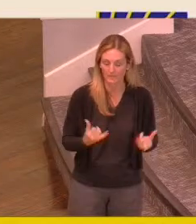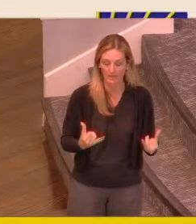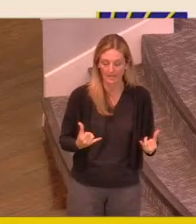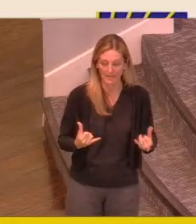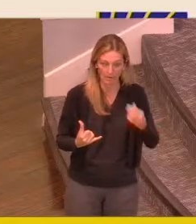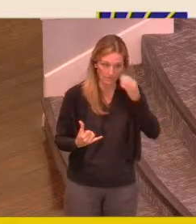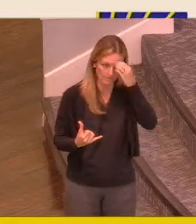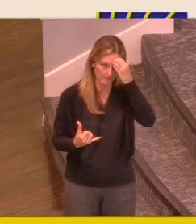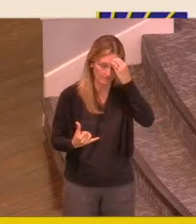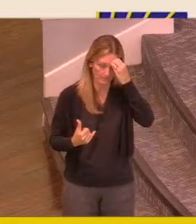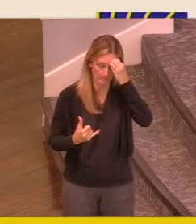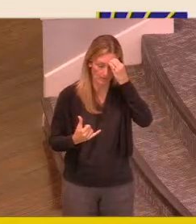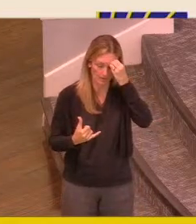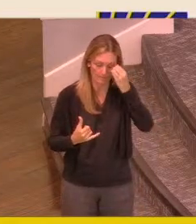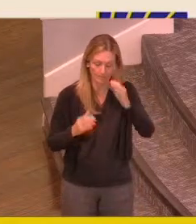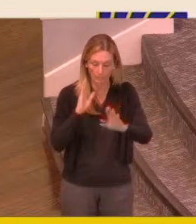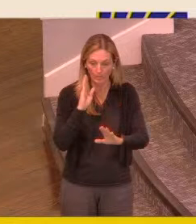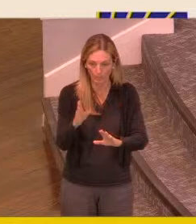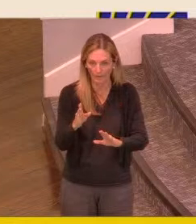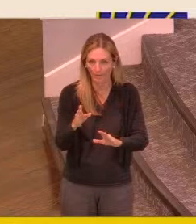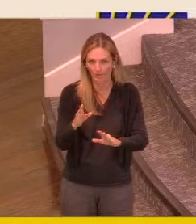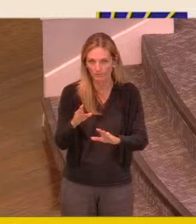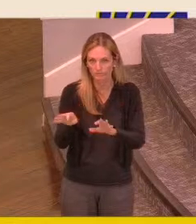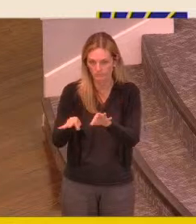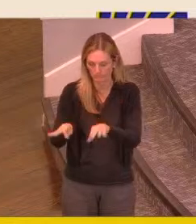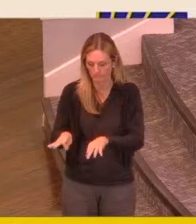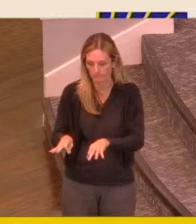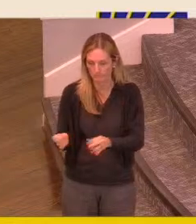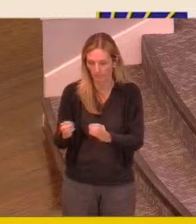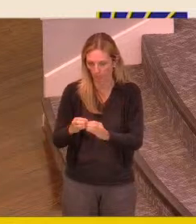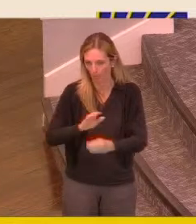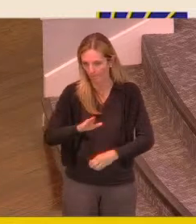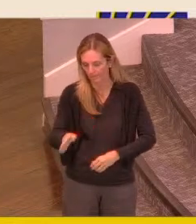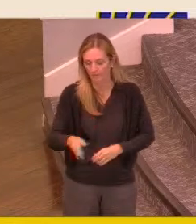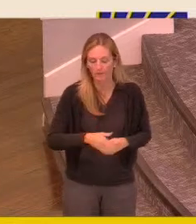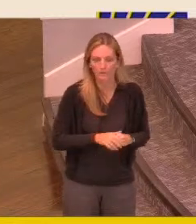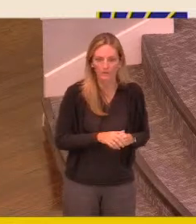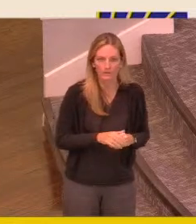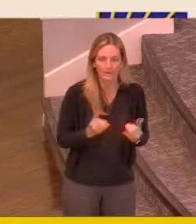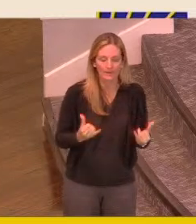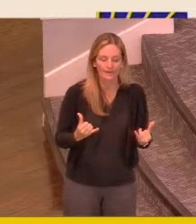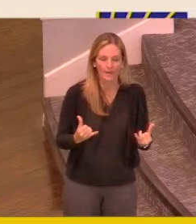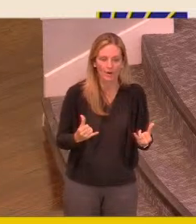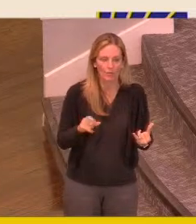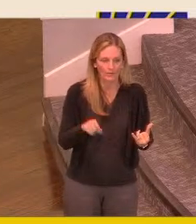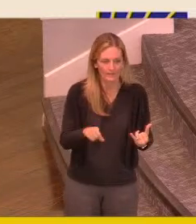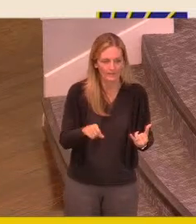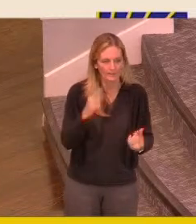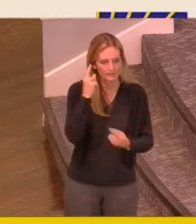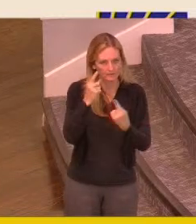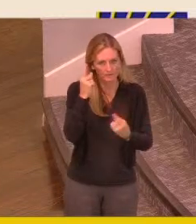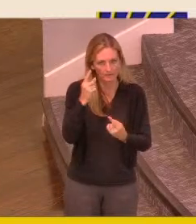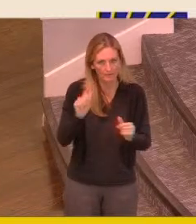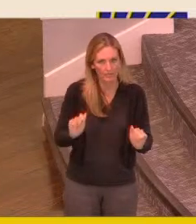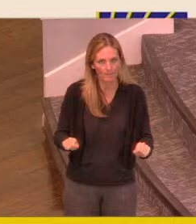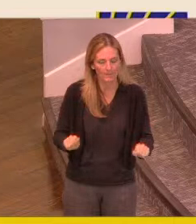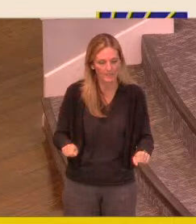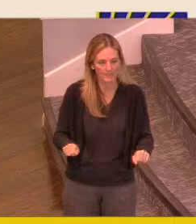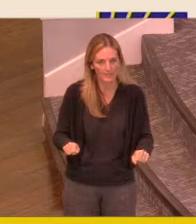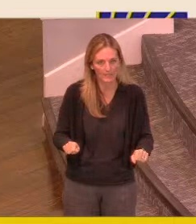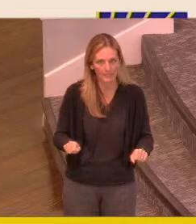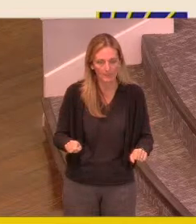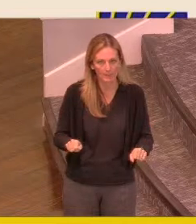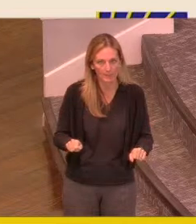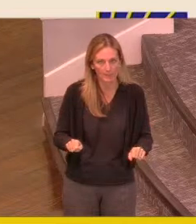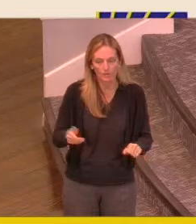going to talk about that as we go forward. We needed to consider the ability to staff hard-to-fill